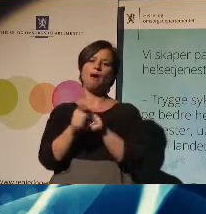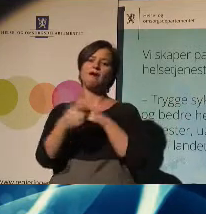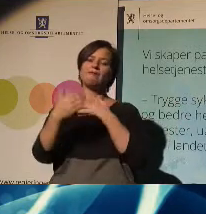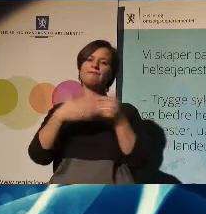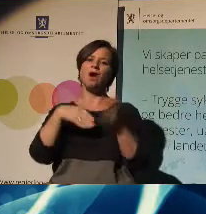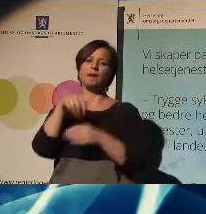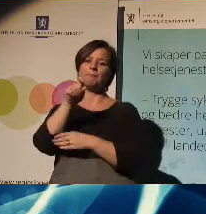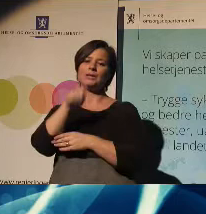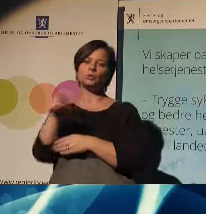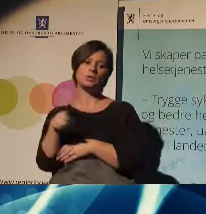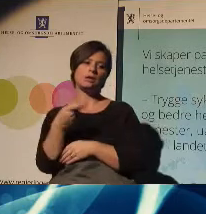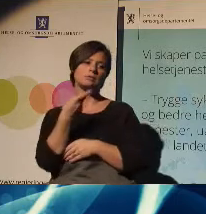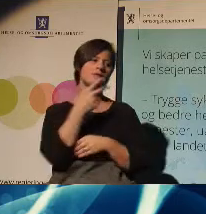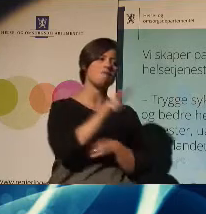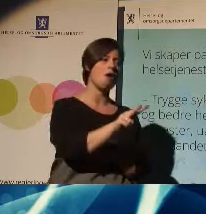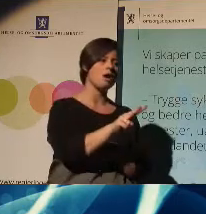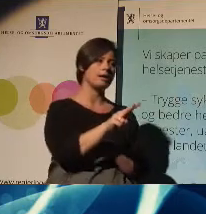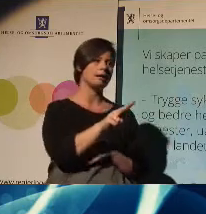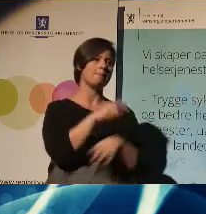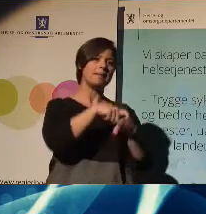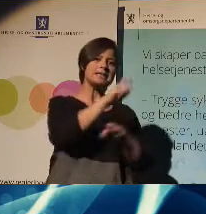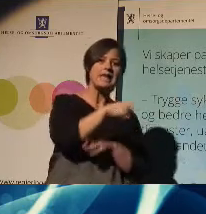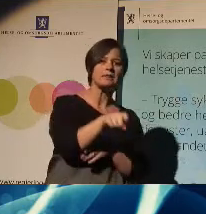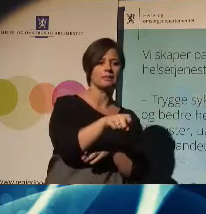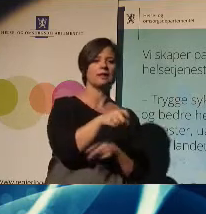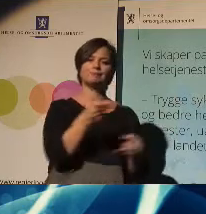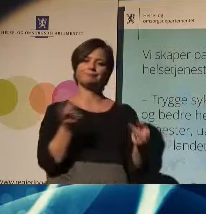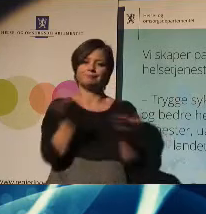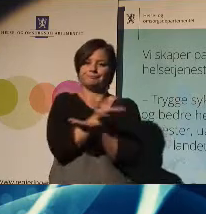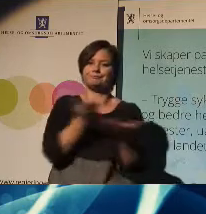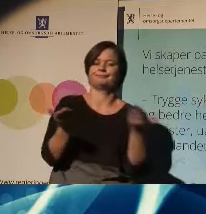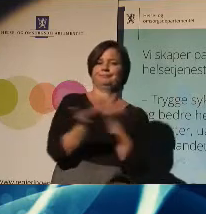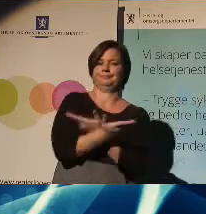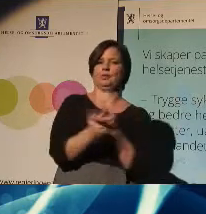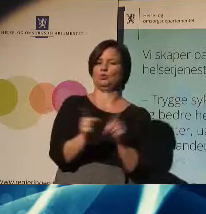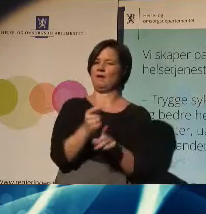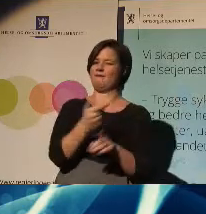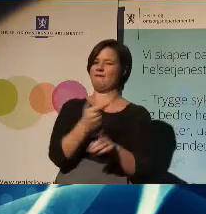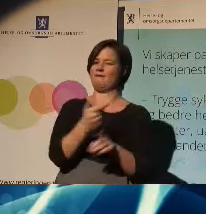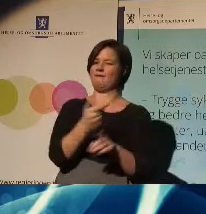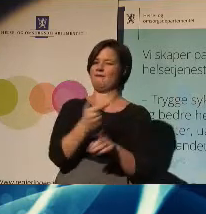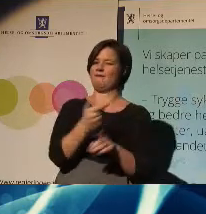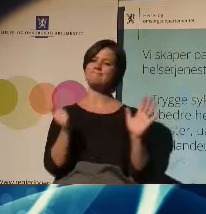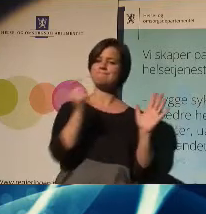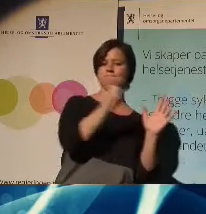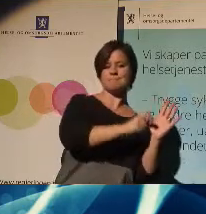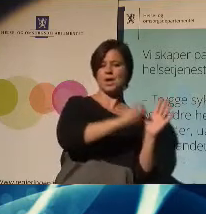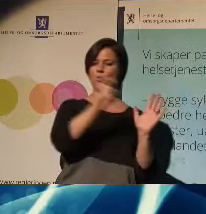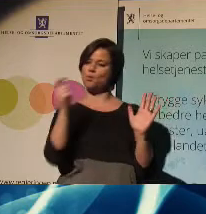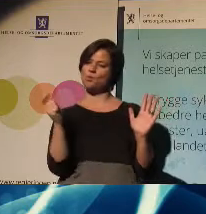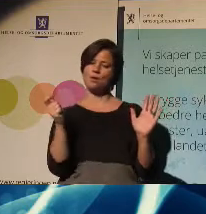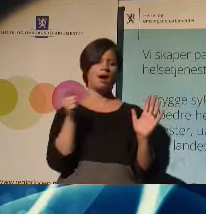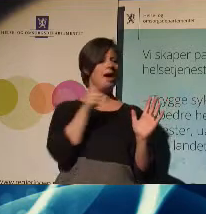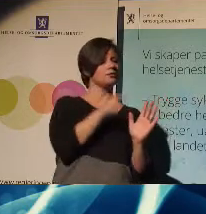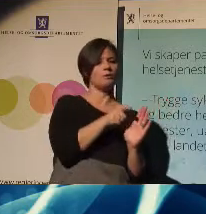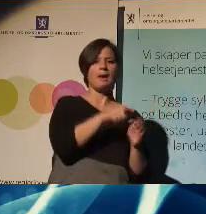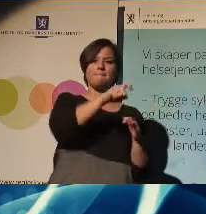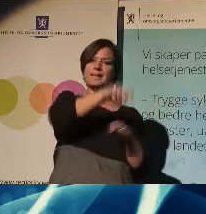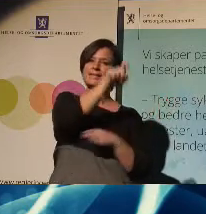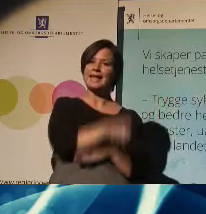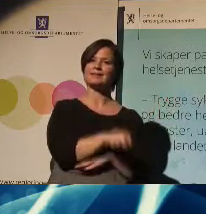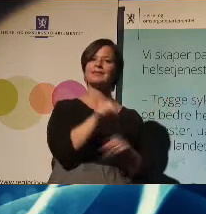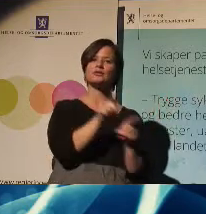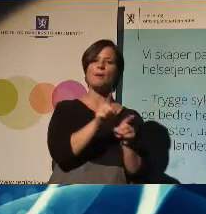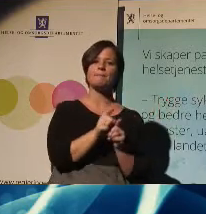questions from patients online. That's a very nice bridge to the the patient as a partner, which is a mission slogan